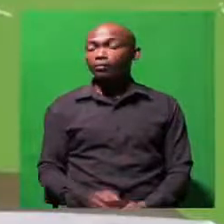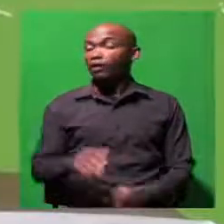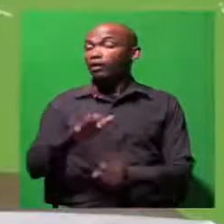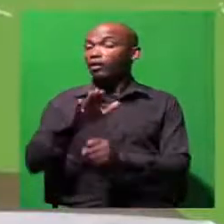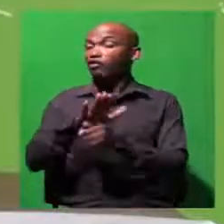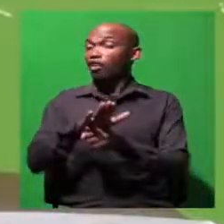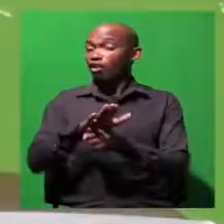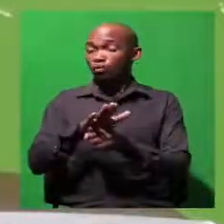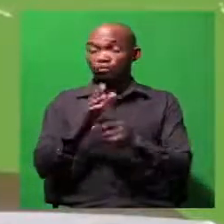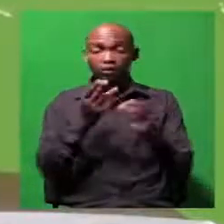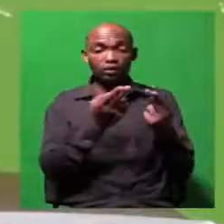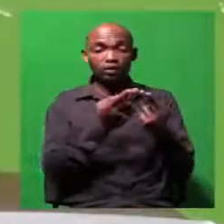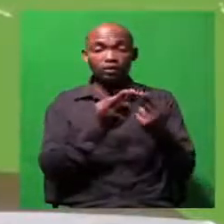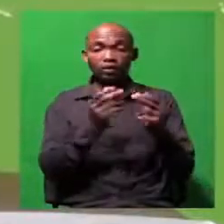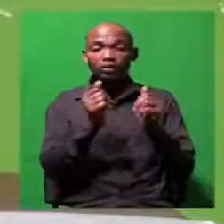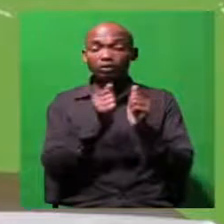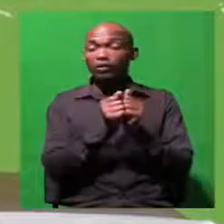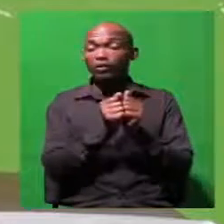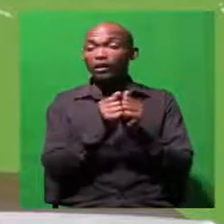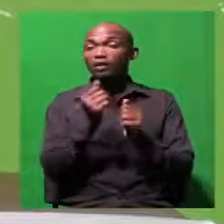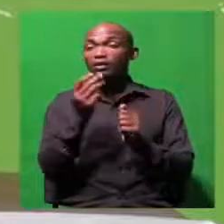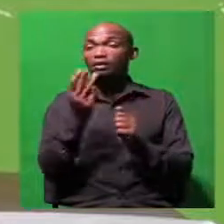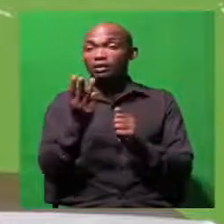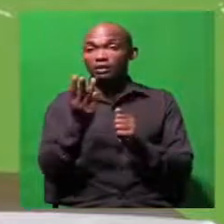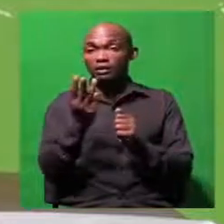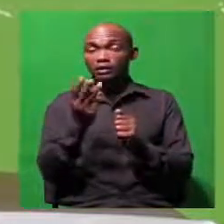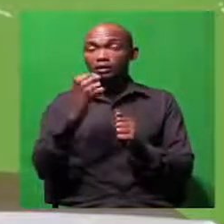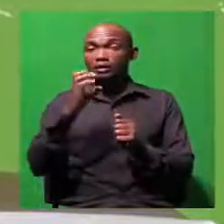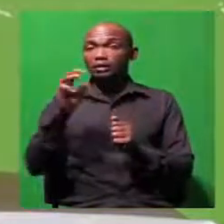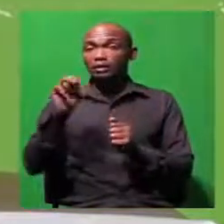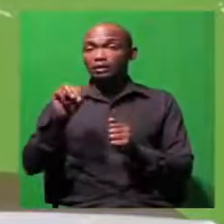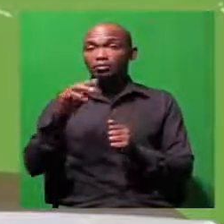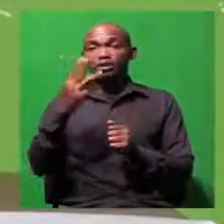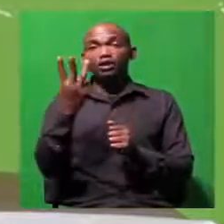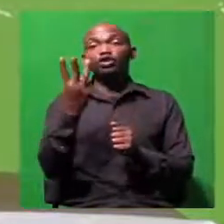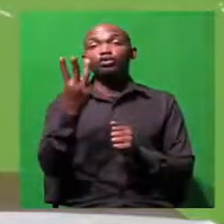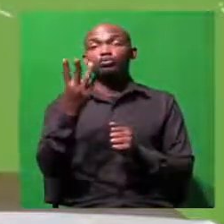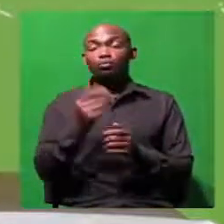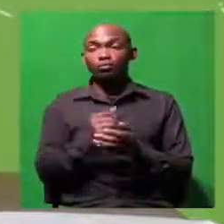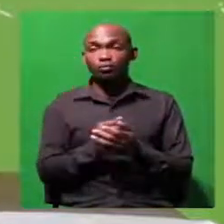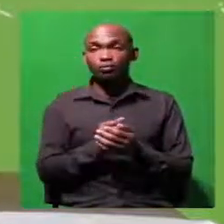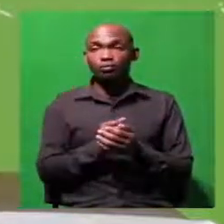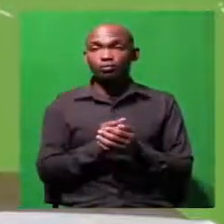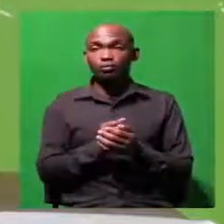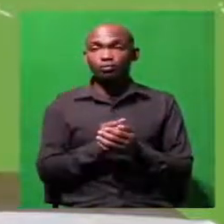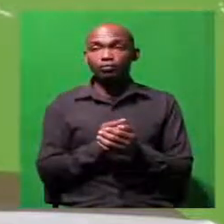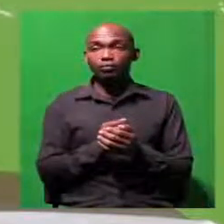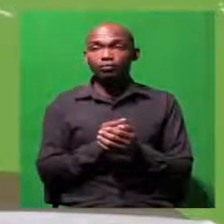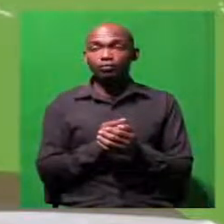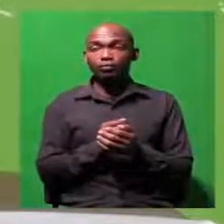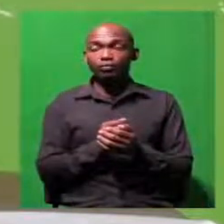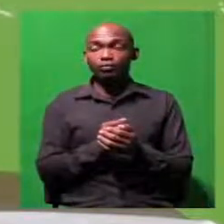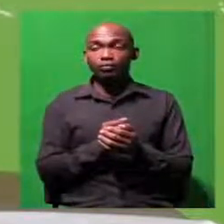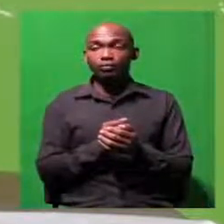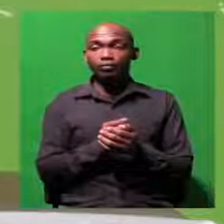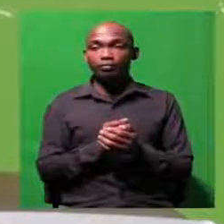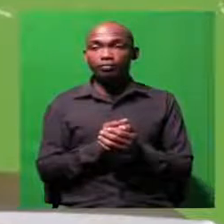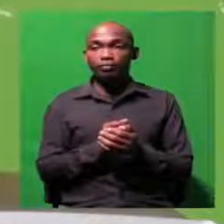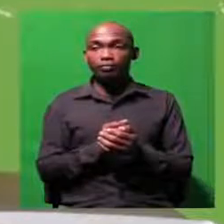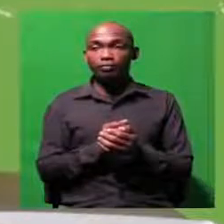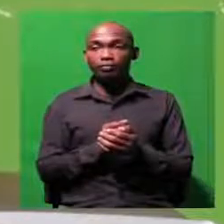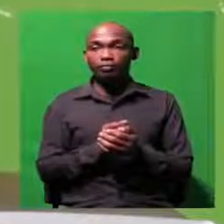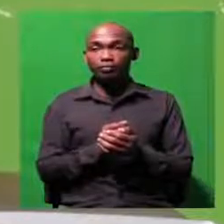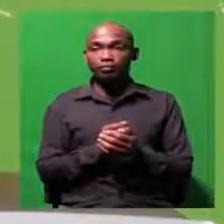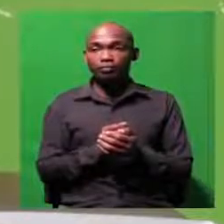The volume is equal to 13 centimeter cube. The volume is